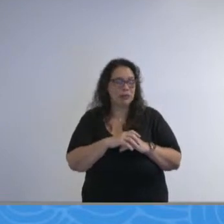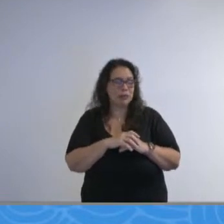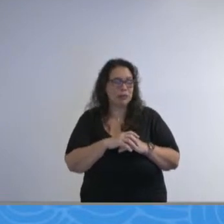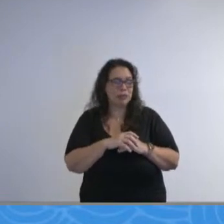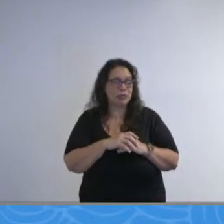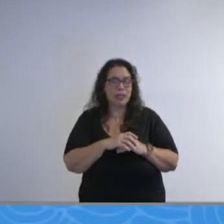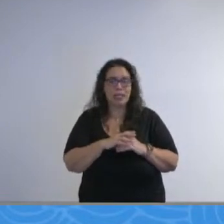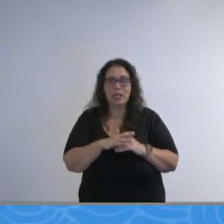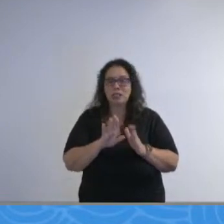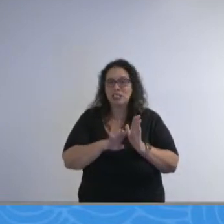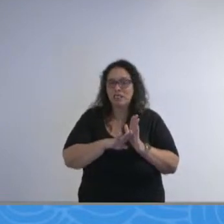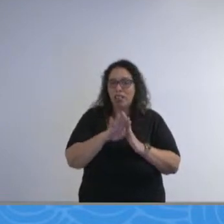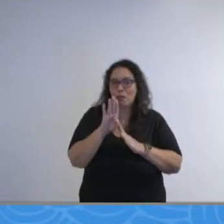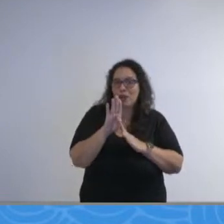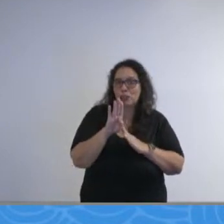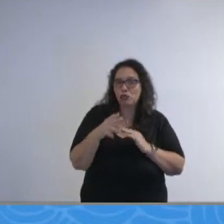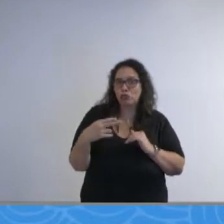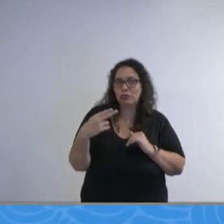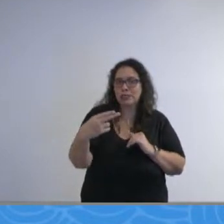developmental history,